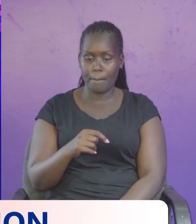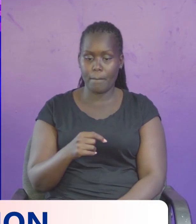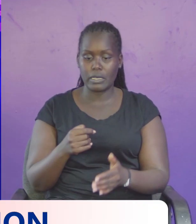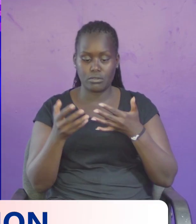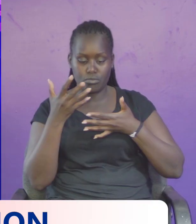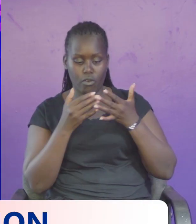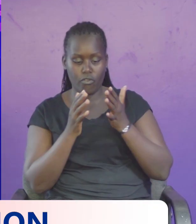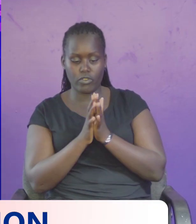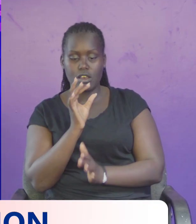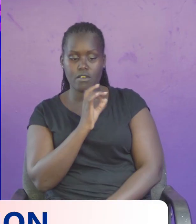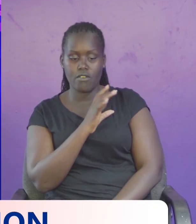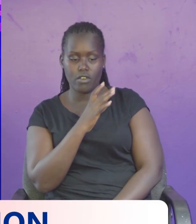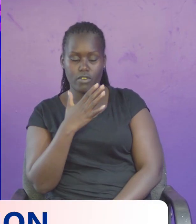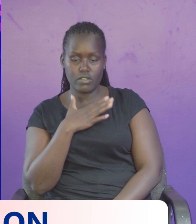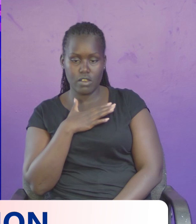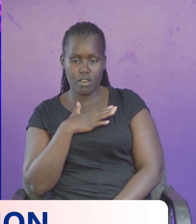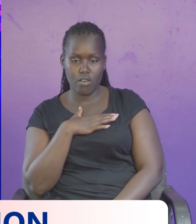must